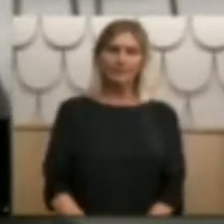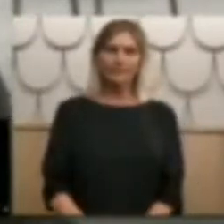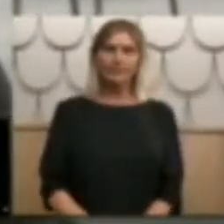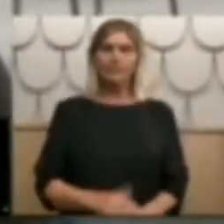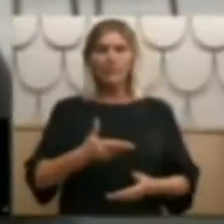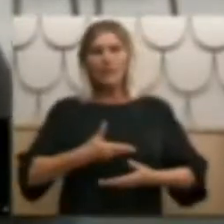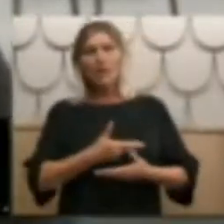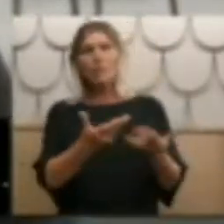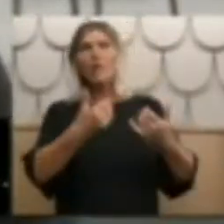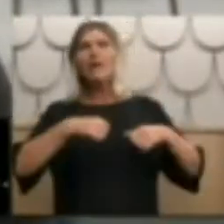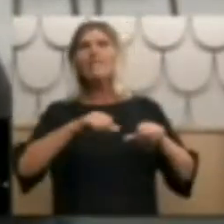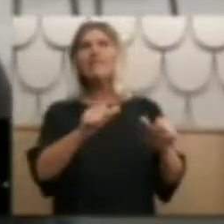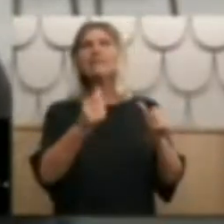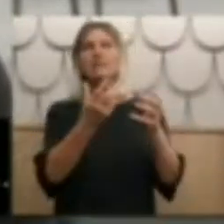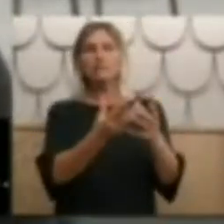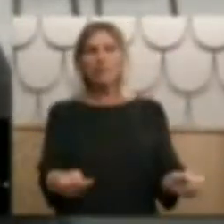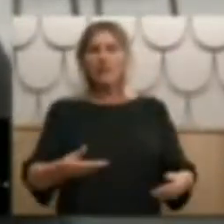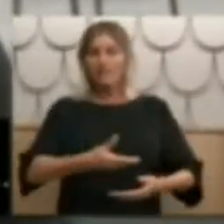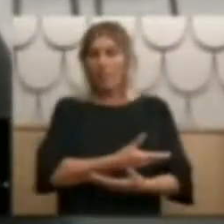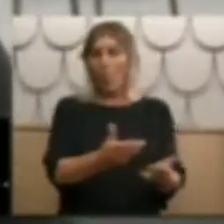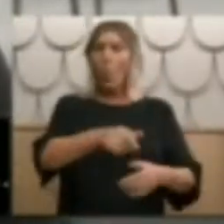providing an effective remedy to all survivors.